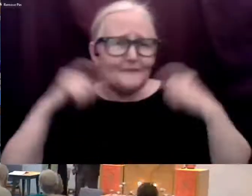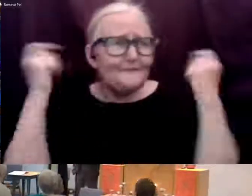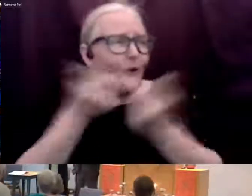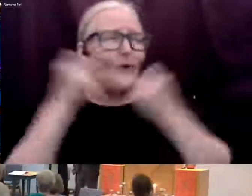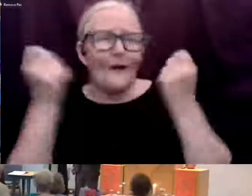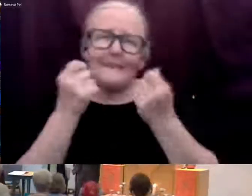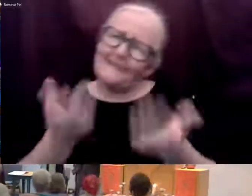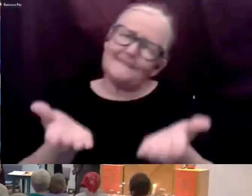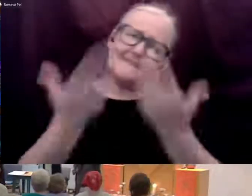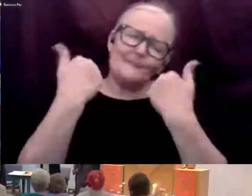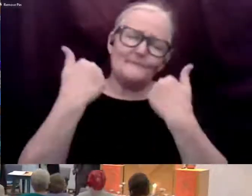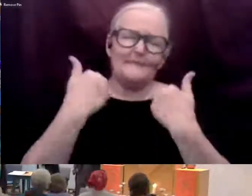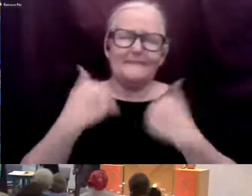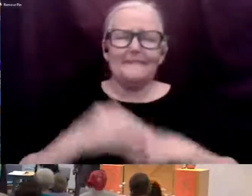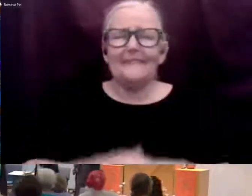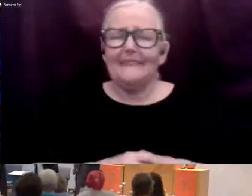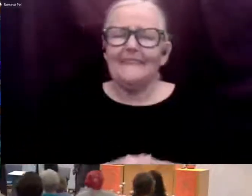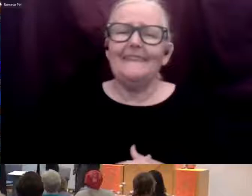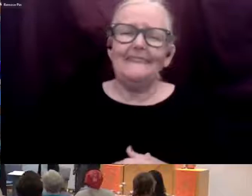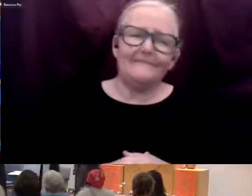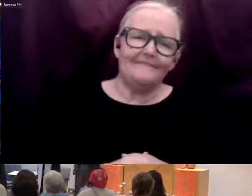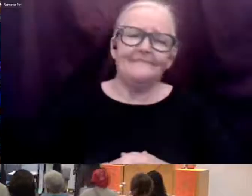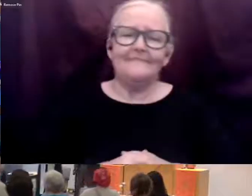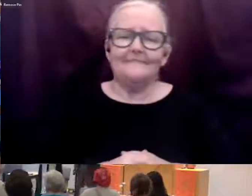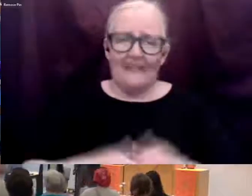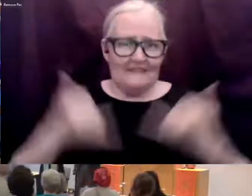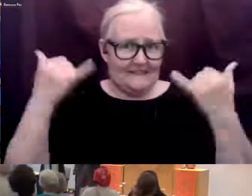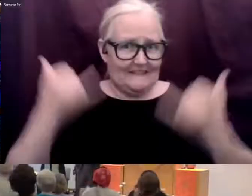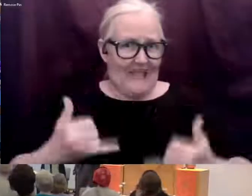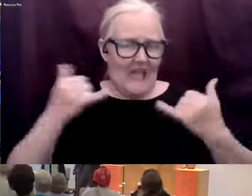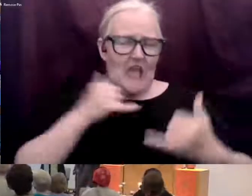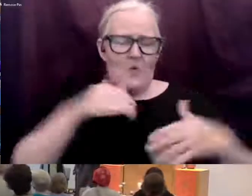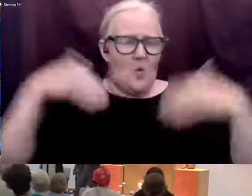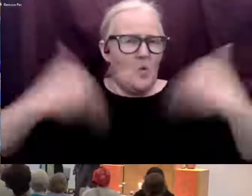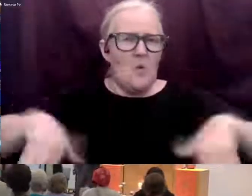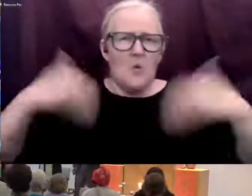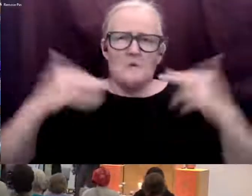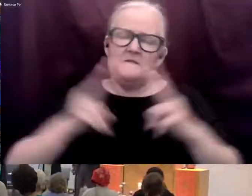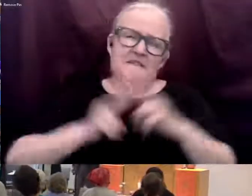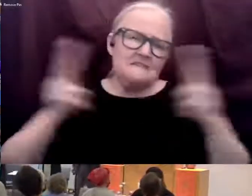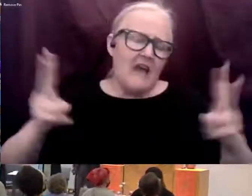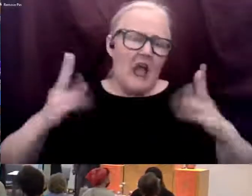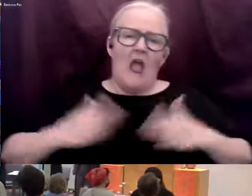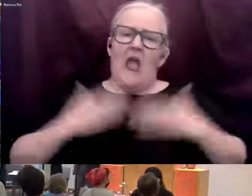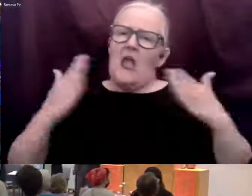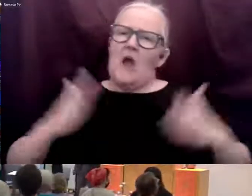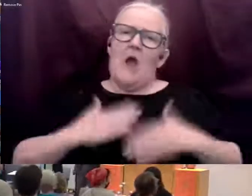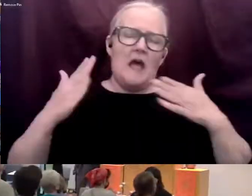in. The day will be a joyful